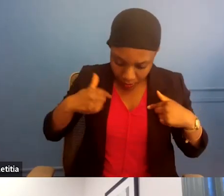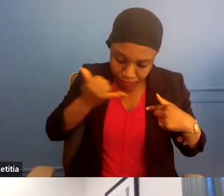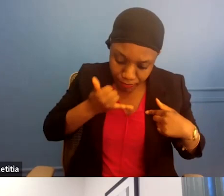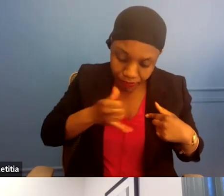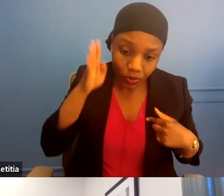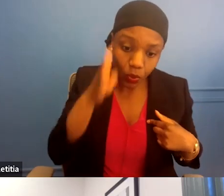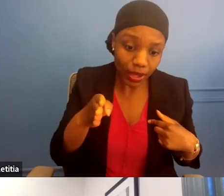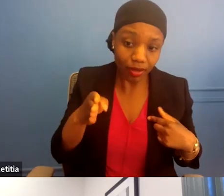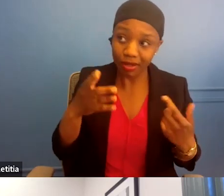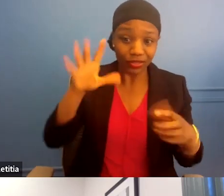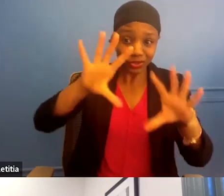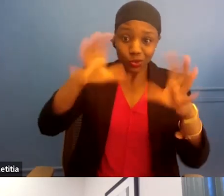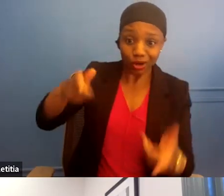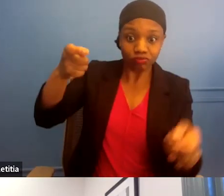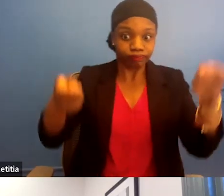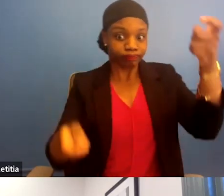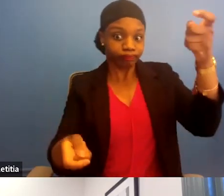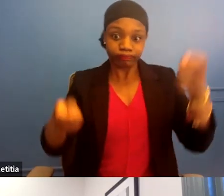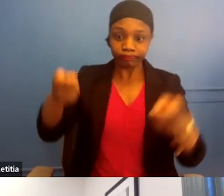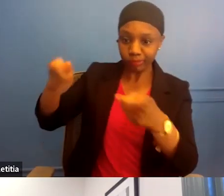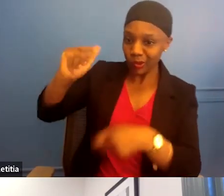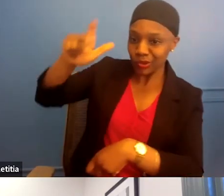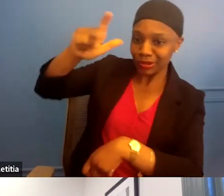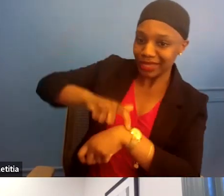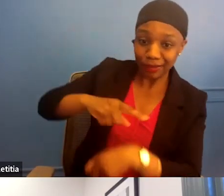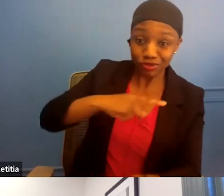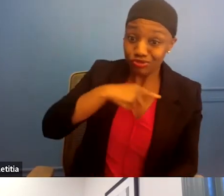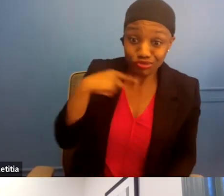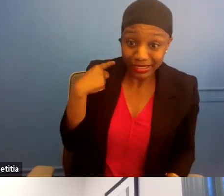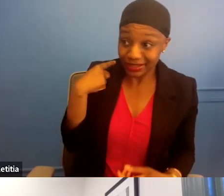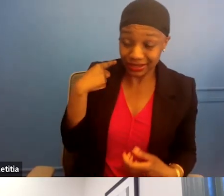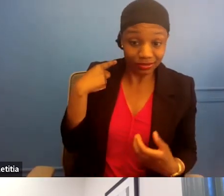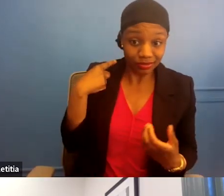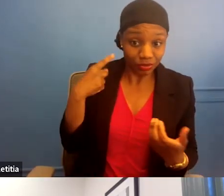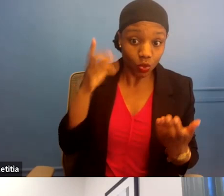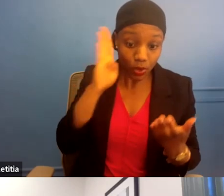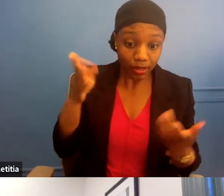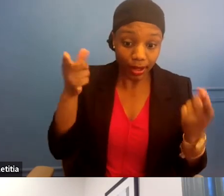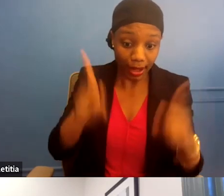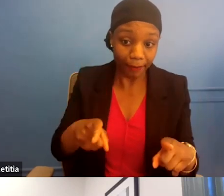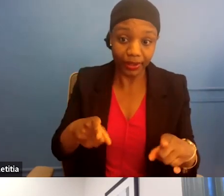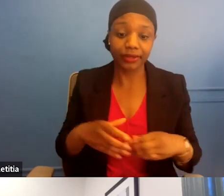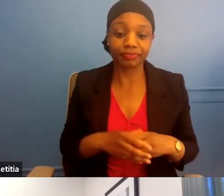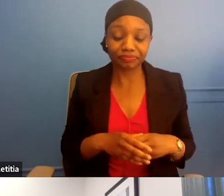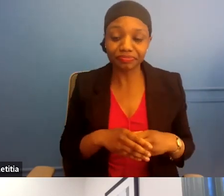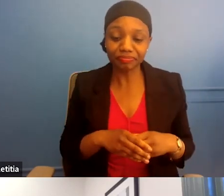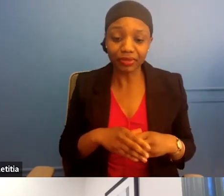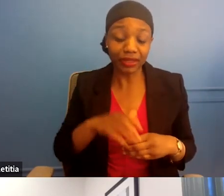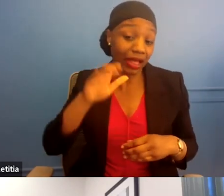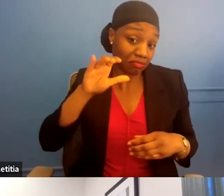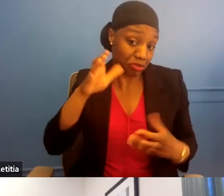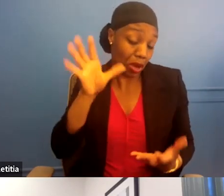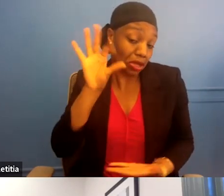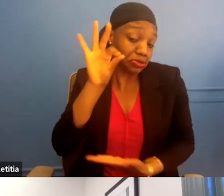This is an ever-changing world. With risk come high rewards. And so that is another piece that I would